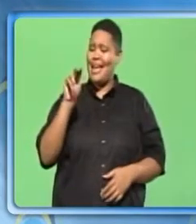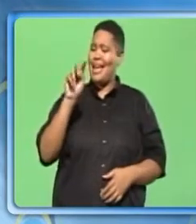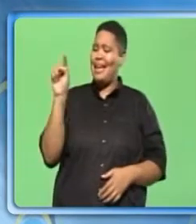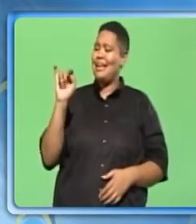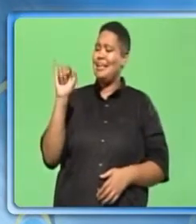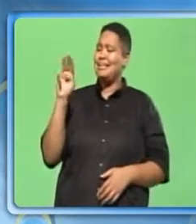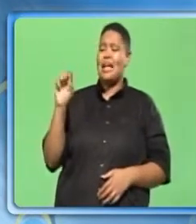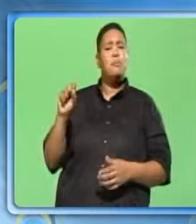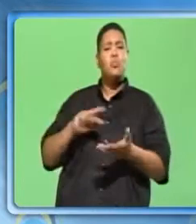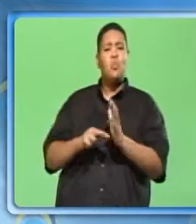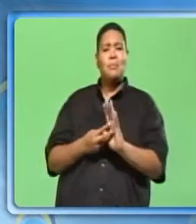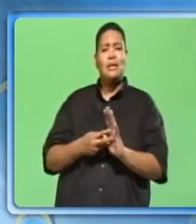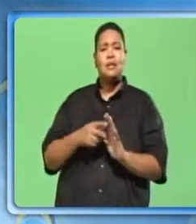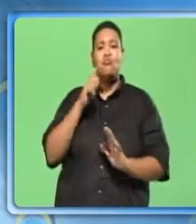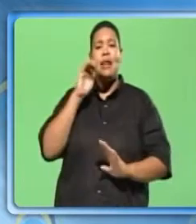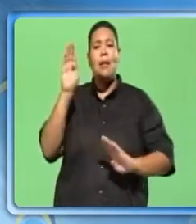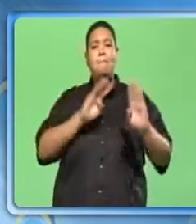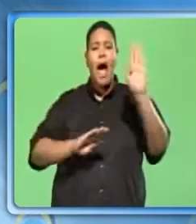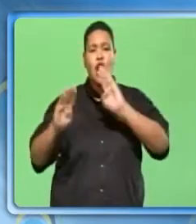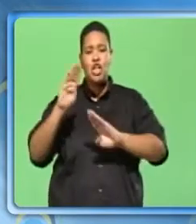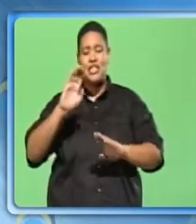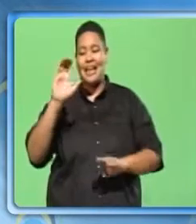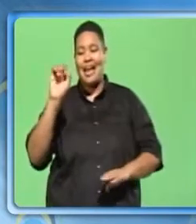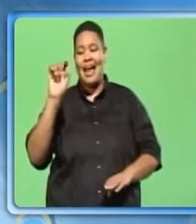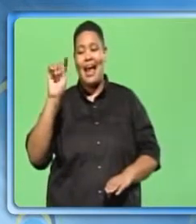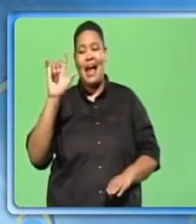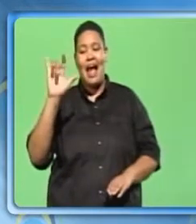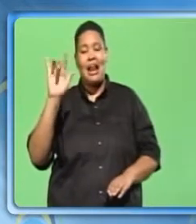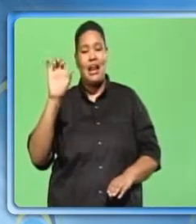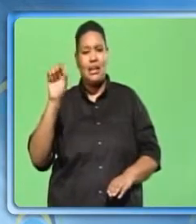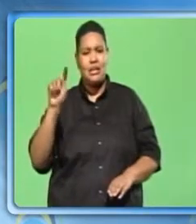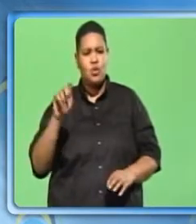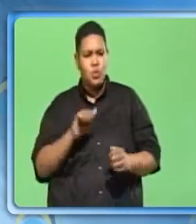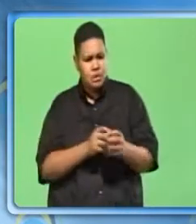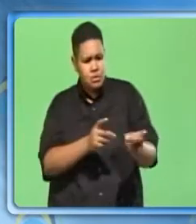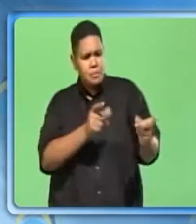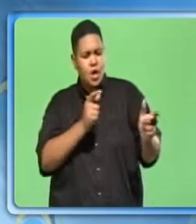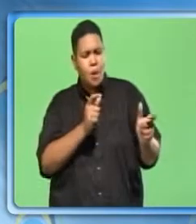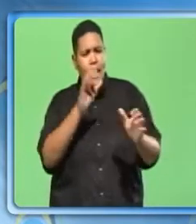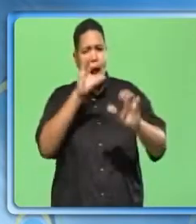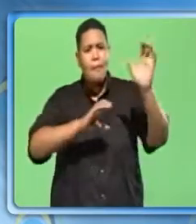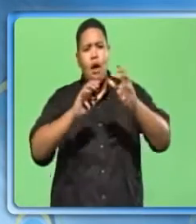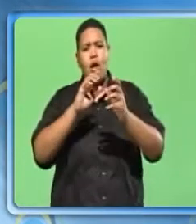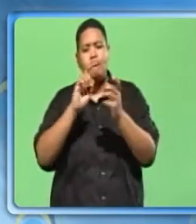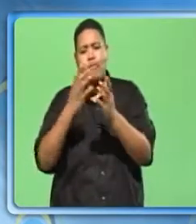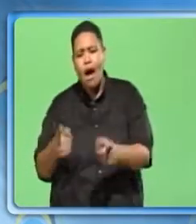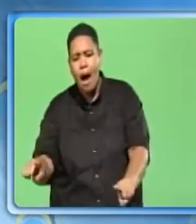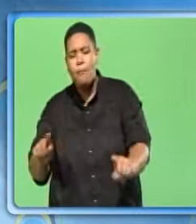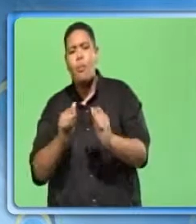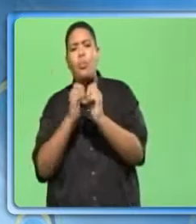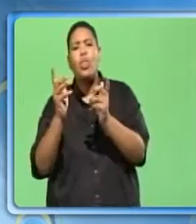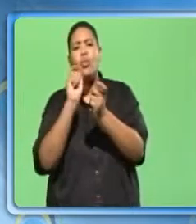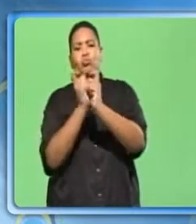Enzymes are biological catalysts which speed up chemical reaction without being changed.